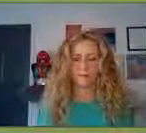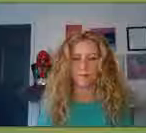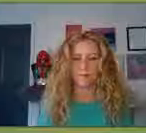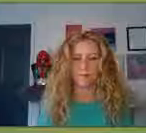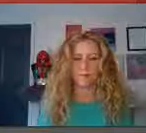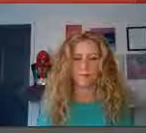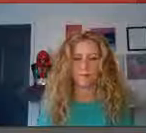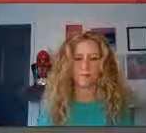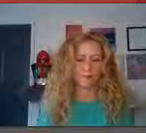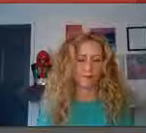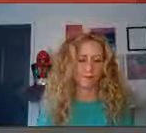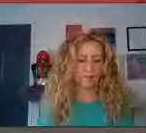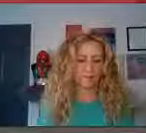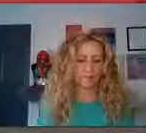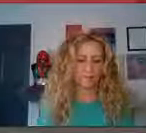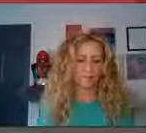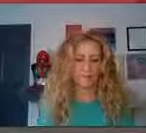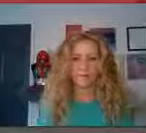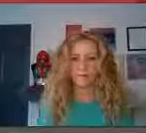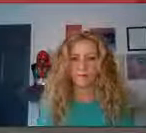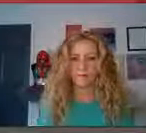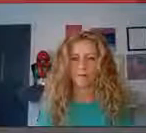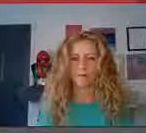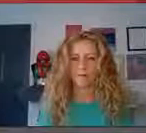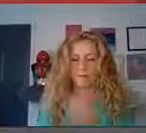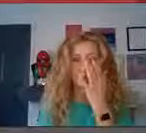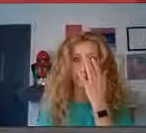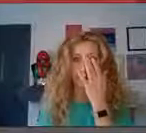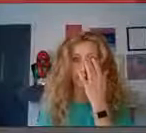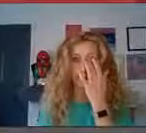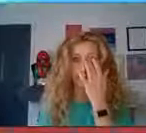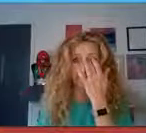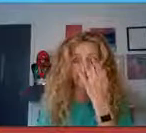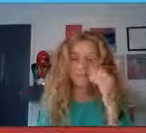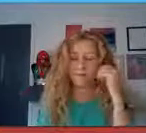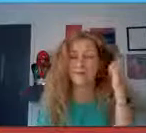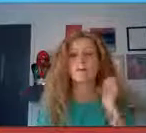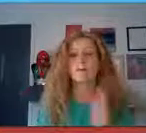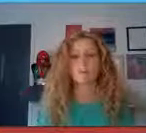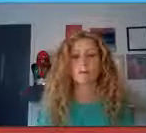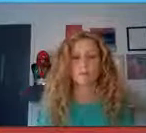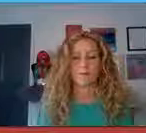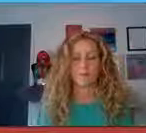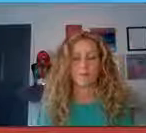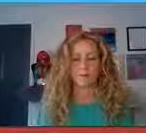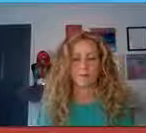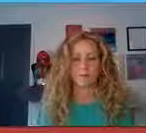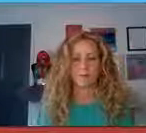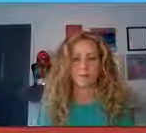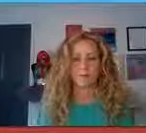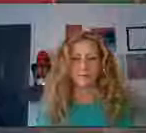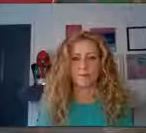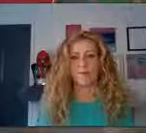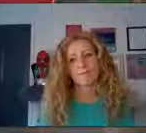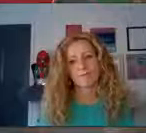fun. You're right, Shine. I need to show love to Claudette, because Jesus showed love to